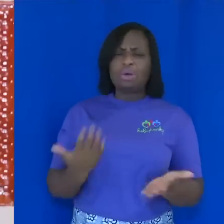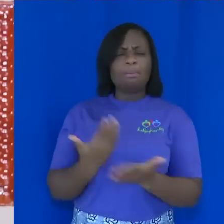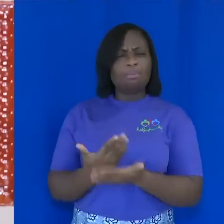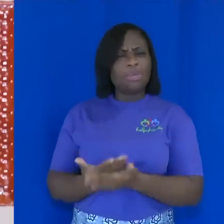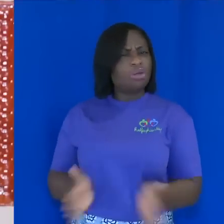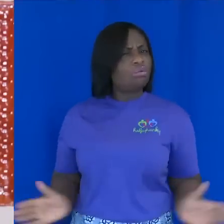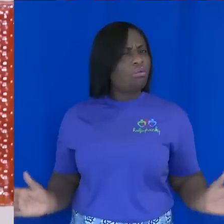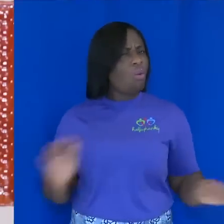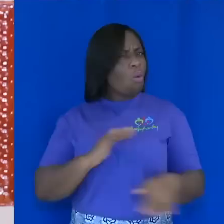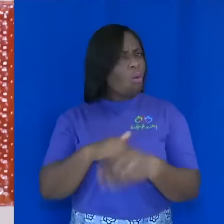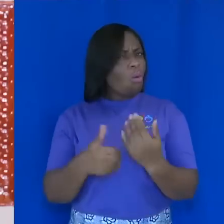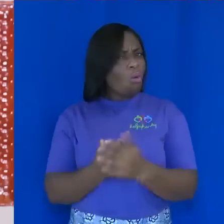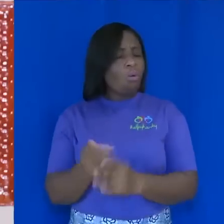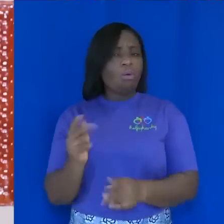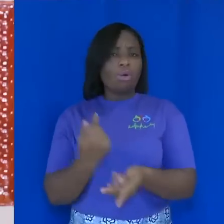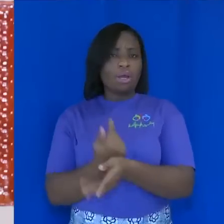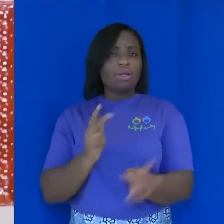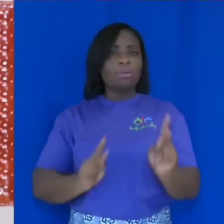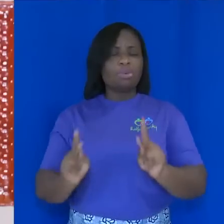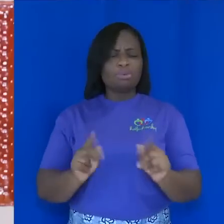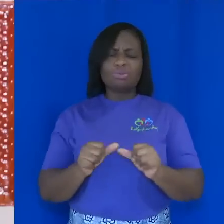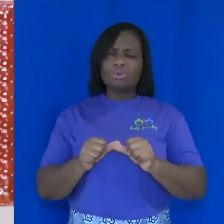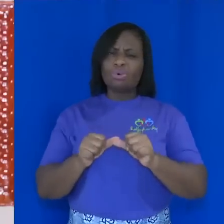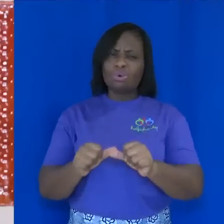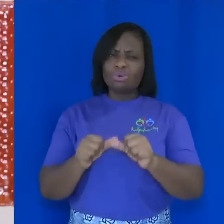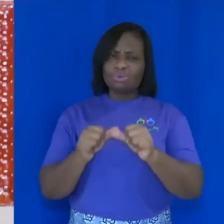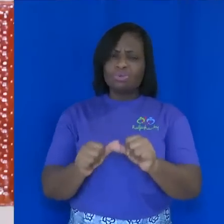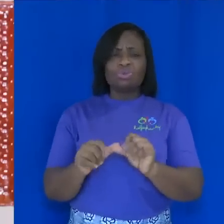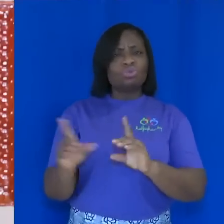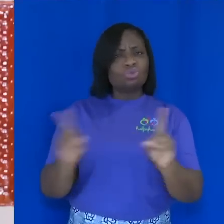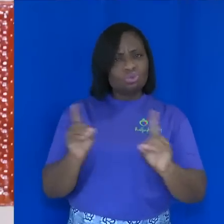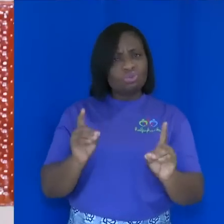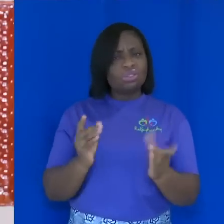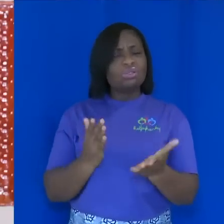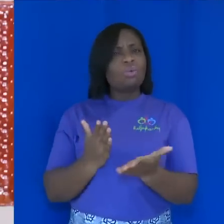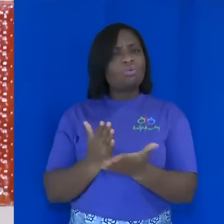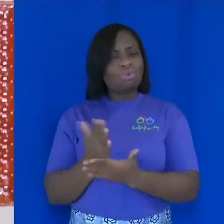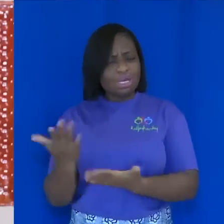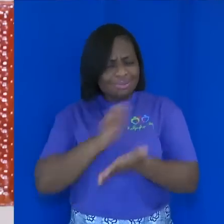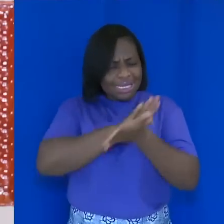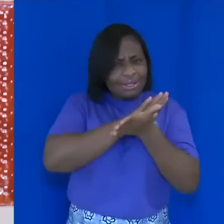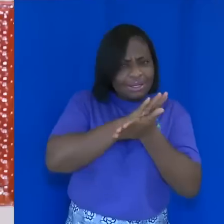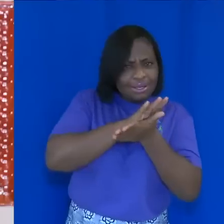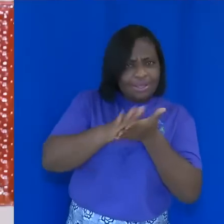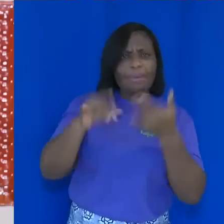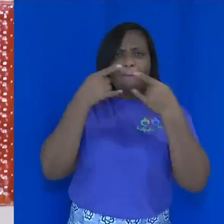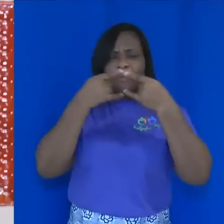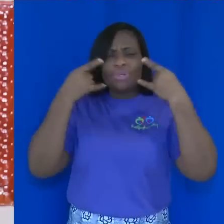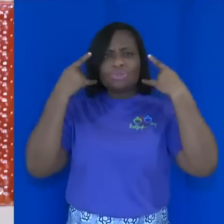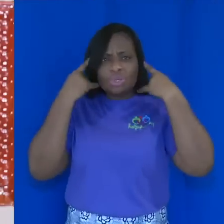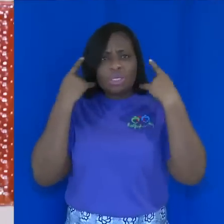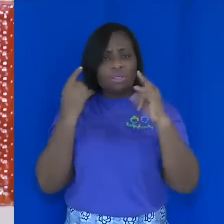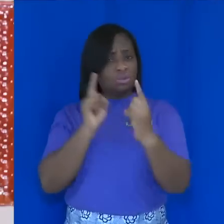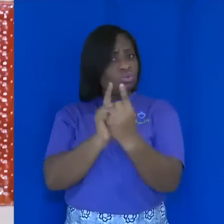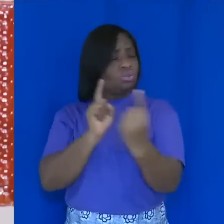you, my fellow Ghanaians, to continue to comply with the strict hygiene, mask wearing, and